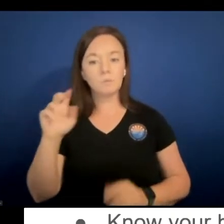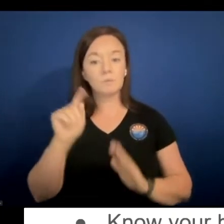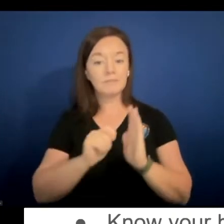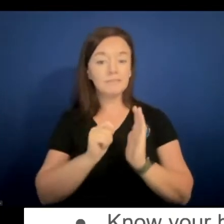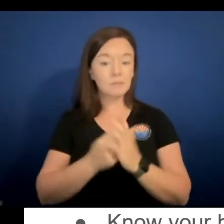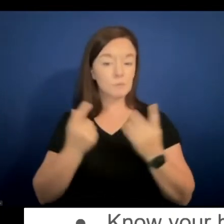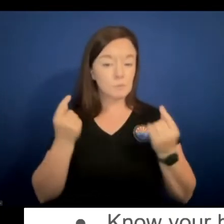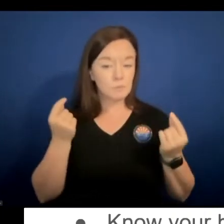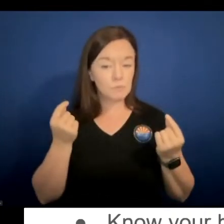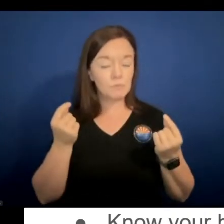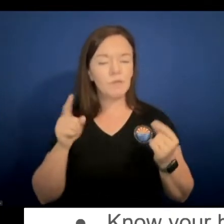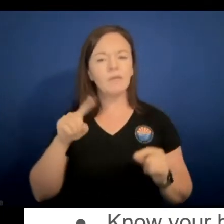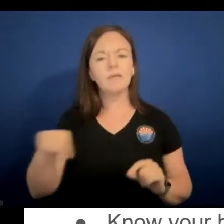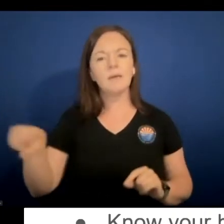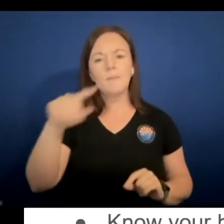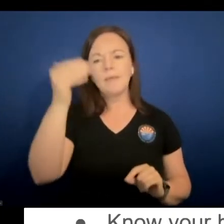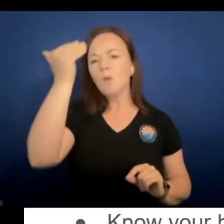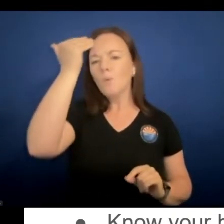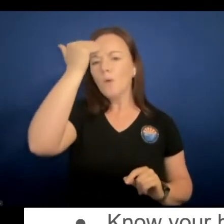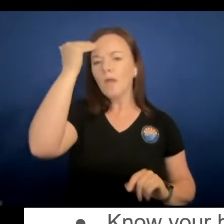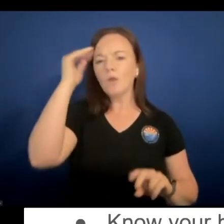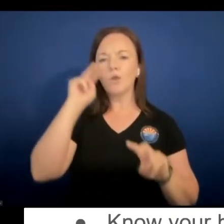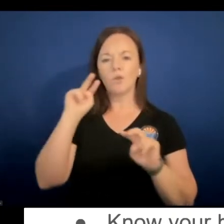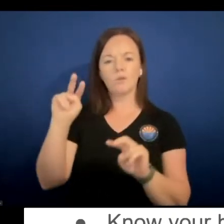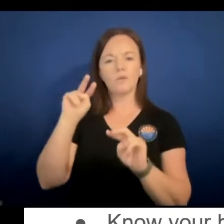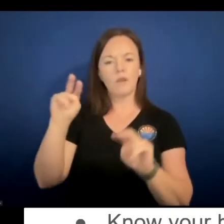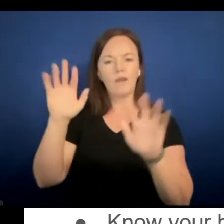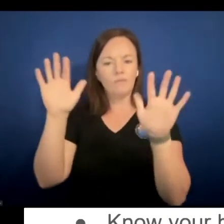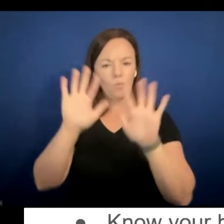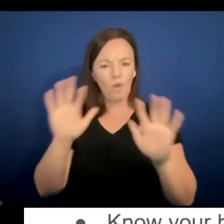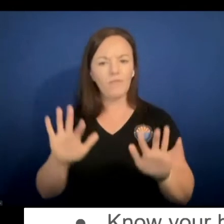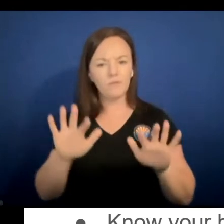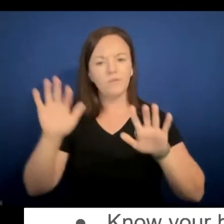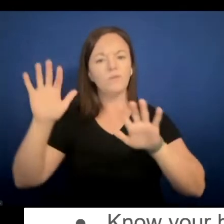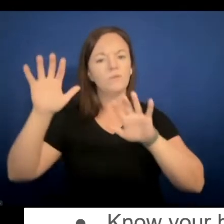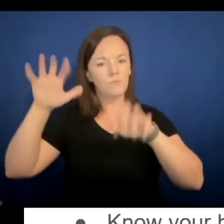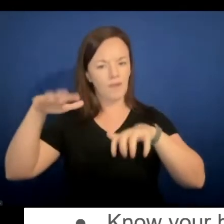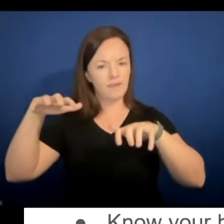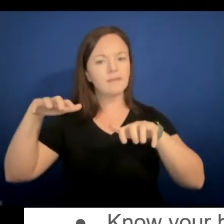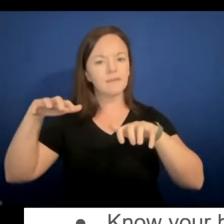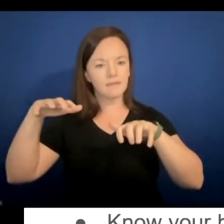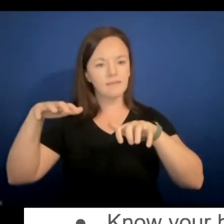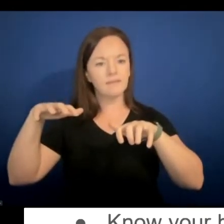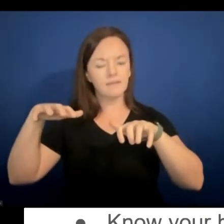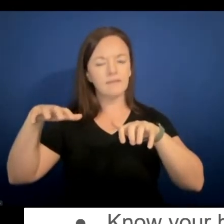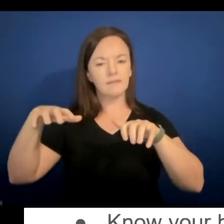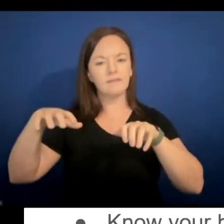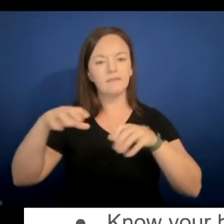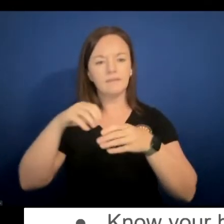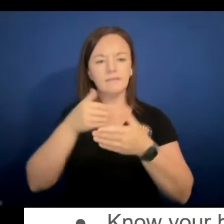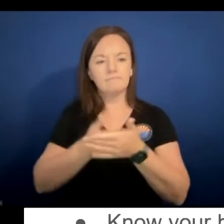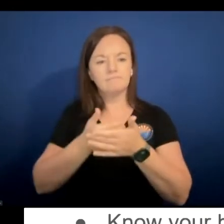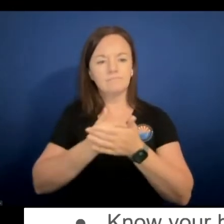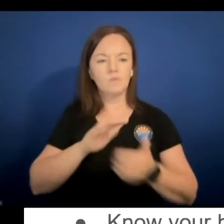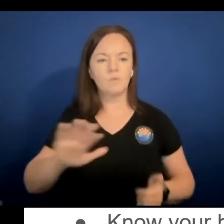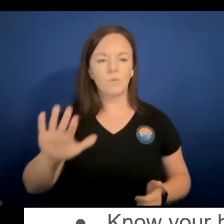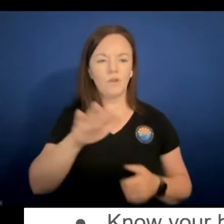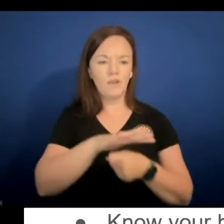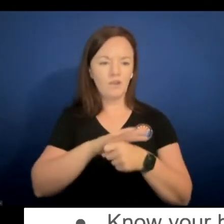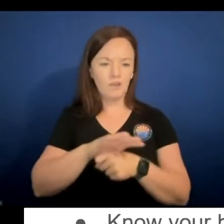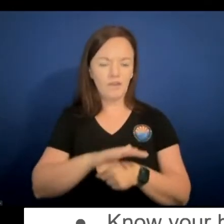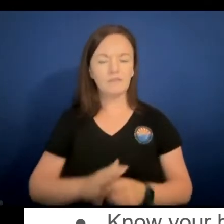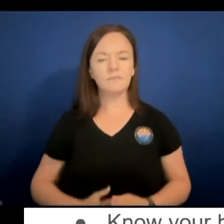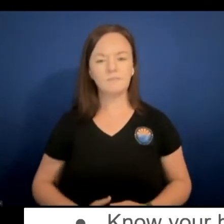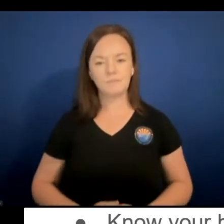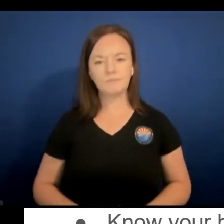Be aware of the weather and the rain in the area. For a